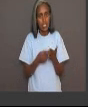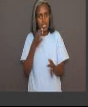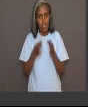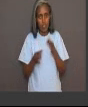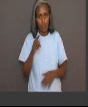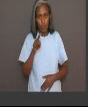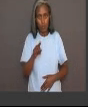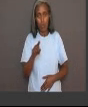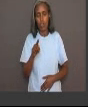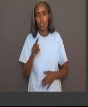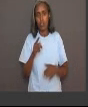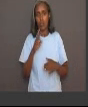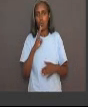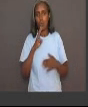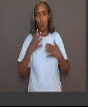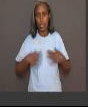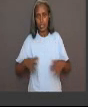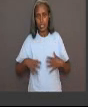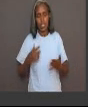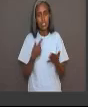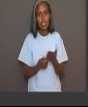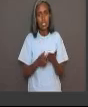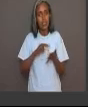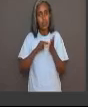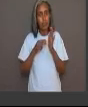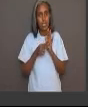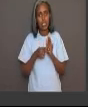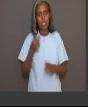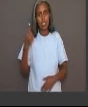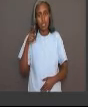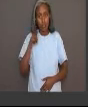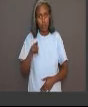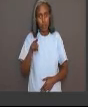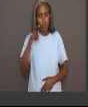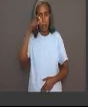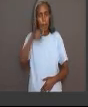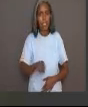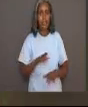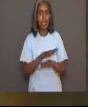are wet, that does not mean that you must be swimming.